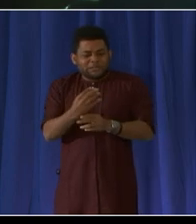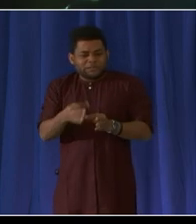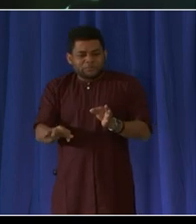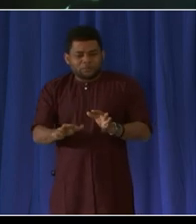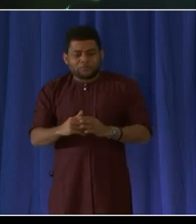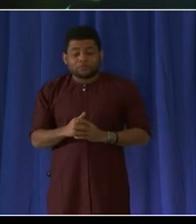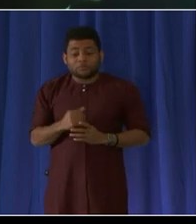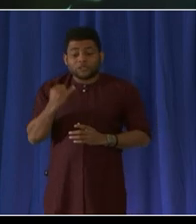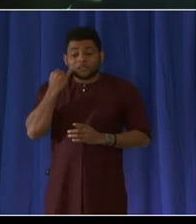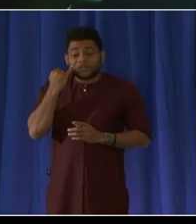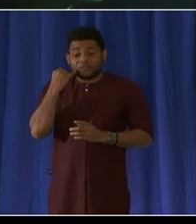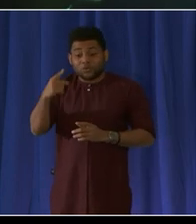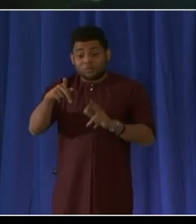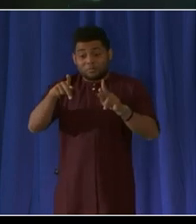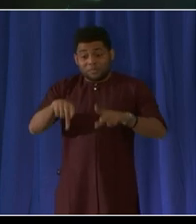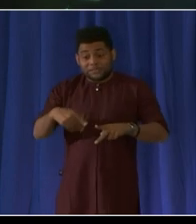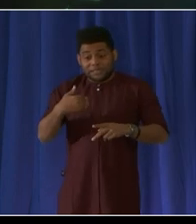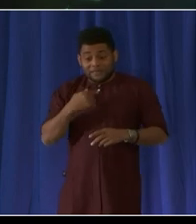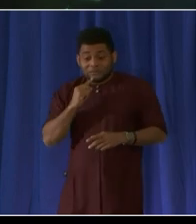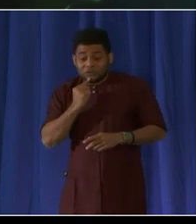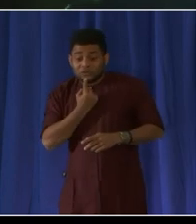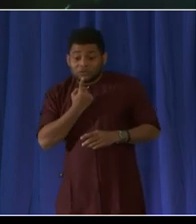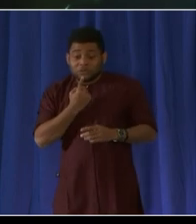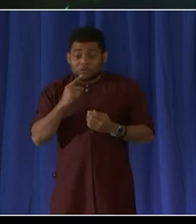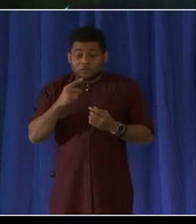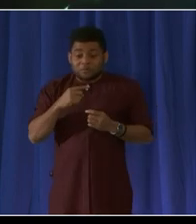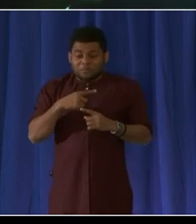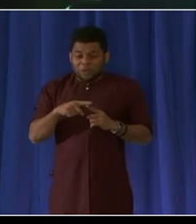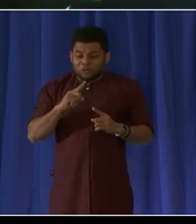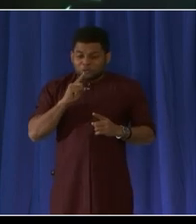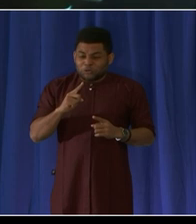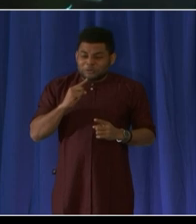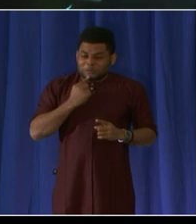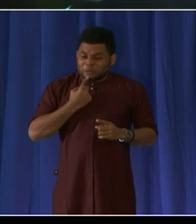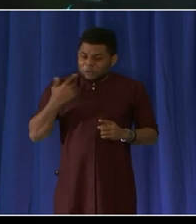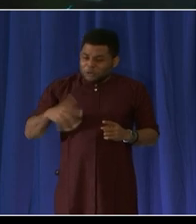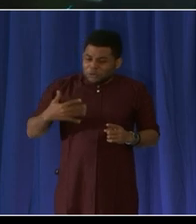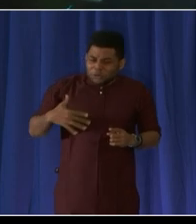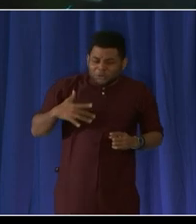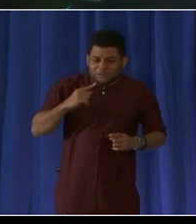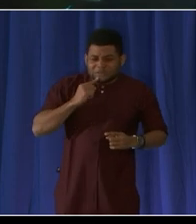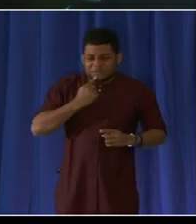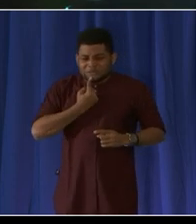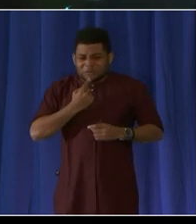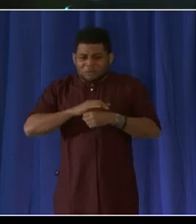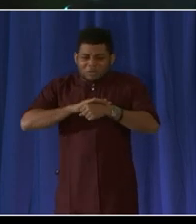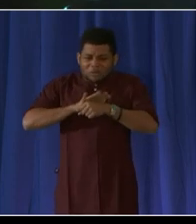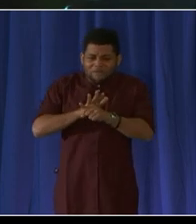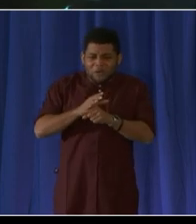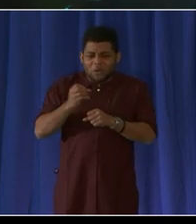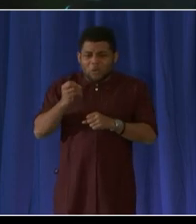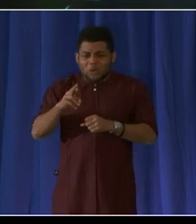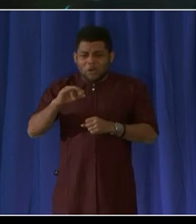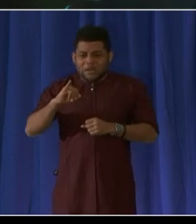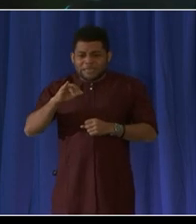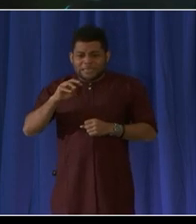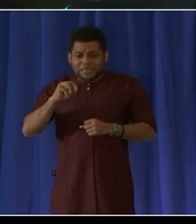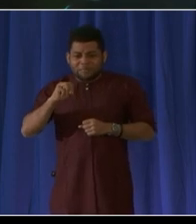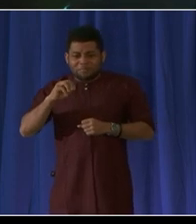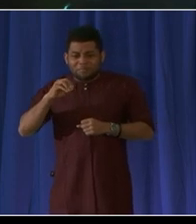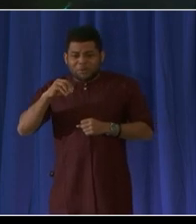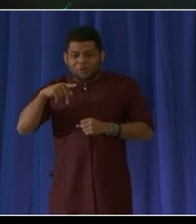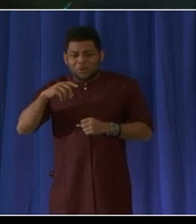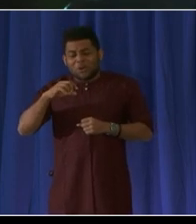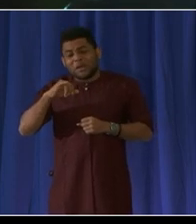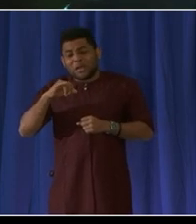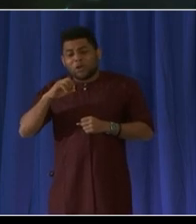if you are a person who has had severe or critical COVID, or someone who is immunization